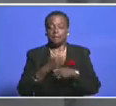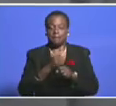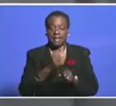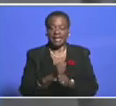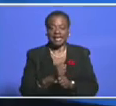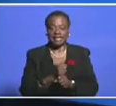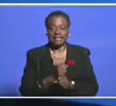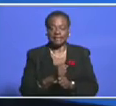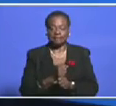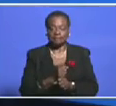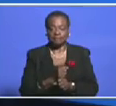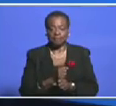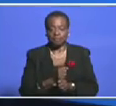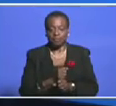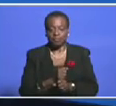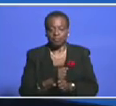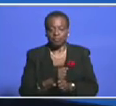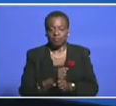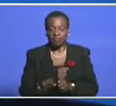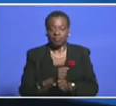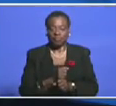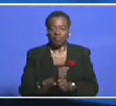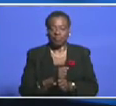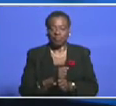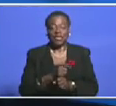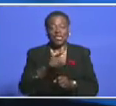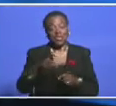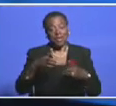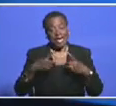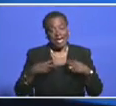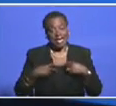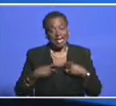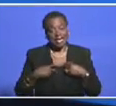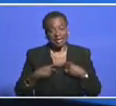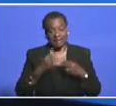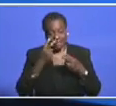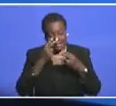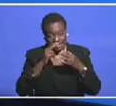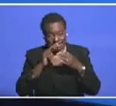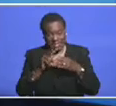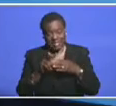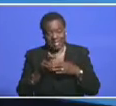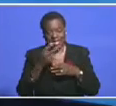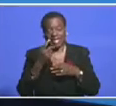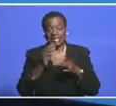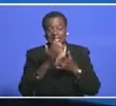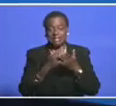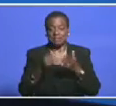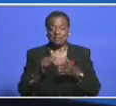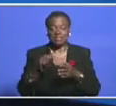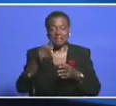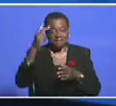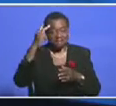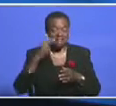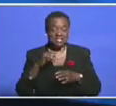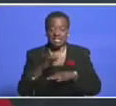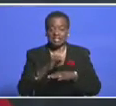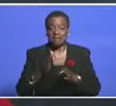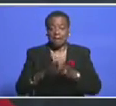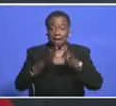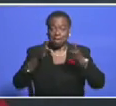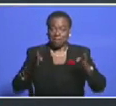Bacchus, before just now, you said you had a little sneak peek of that Virgin Islands team. They're really big. Oh, yeah, they have some big players. They got about three or four guys that